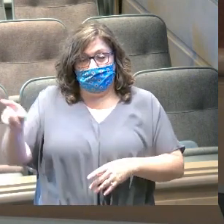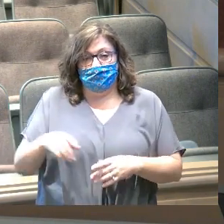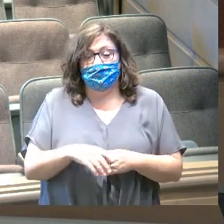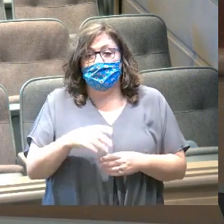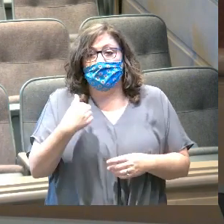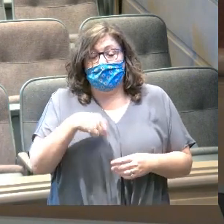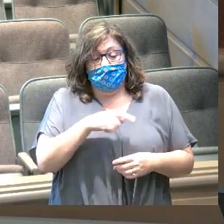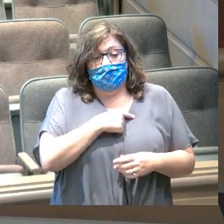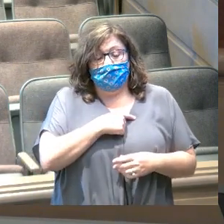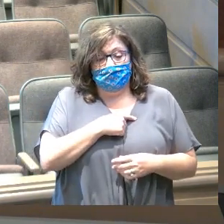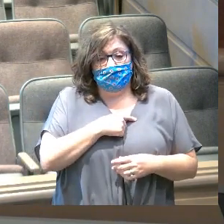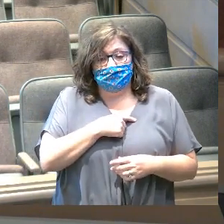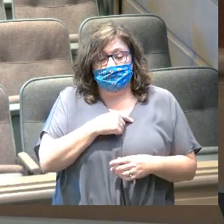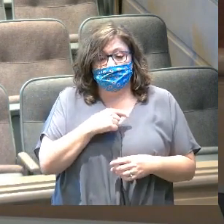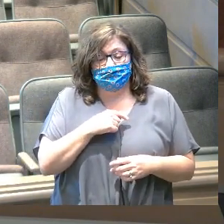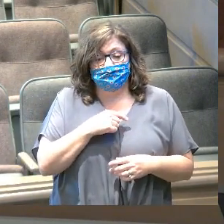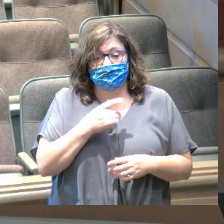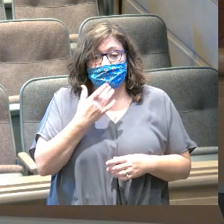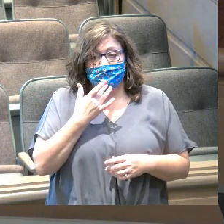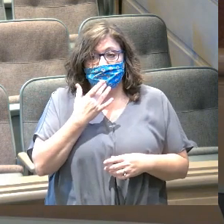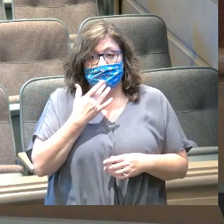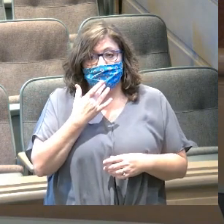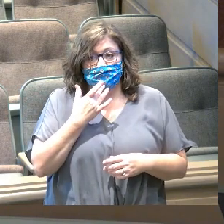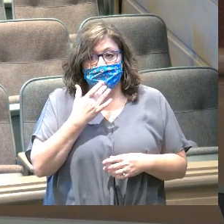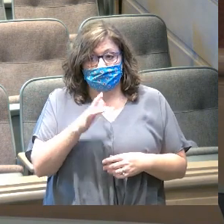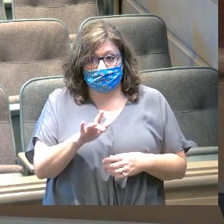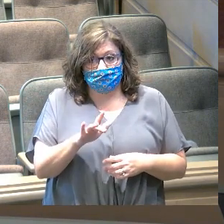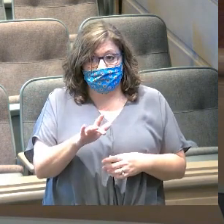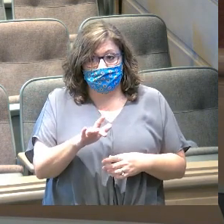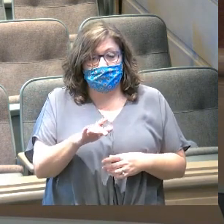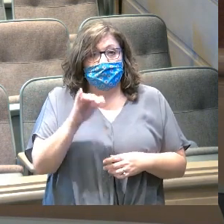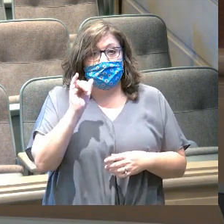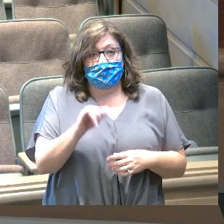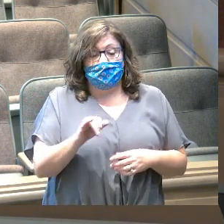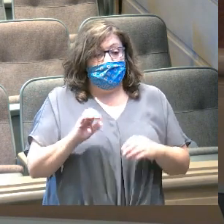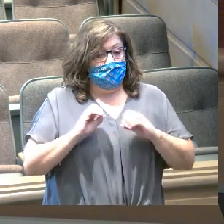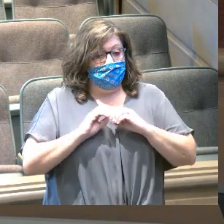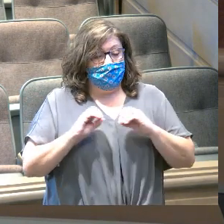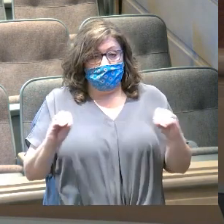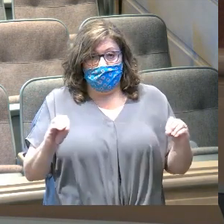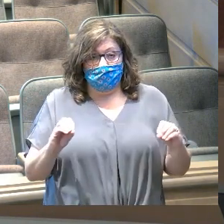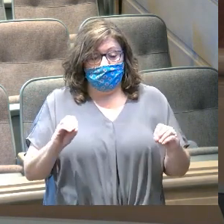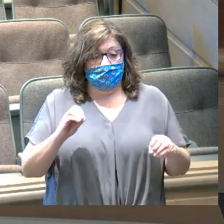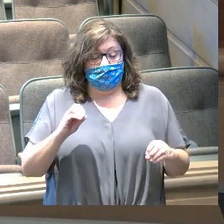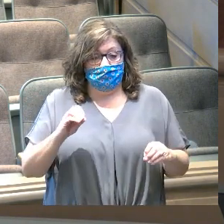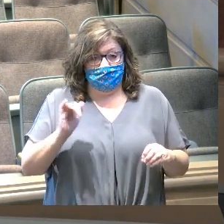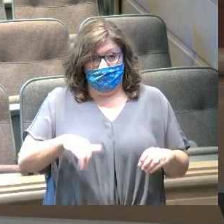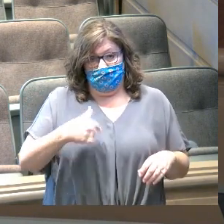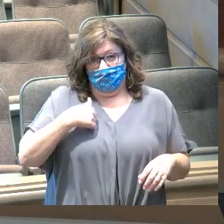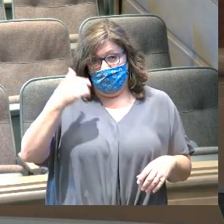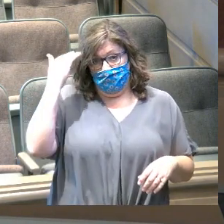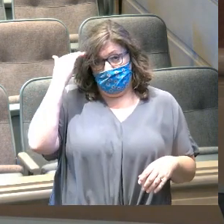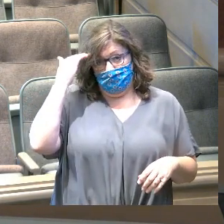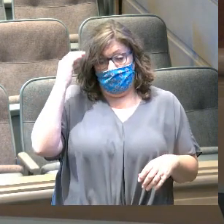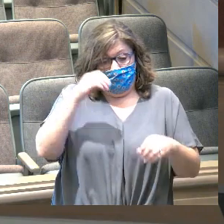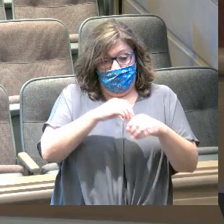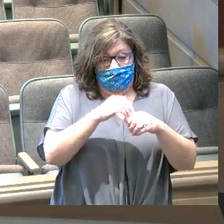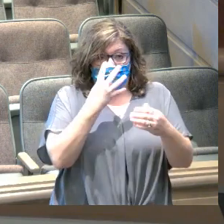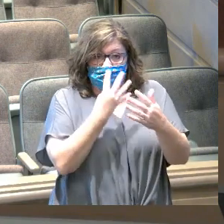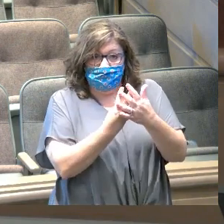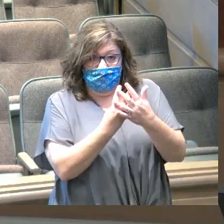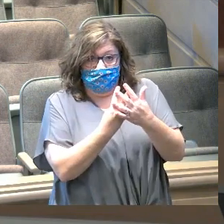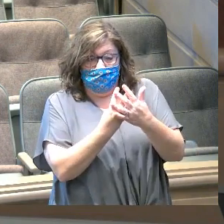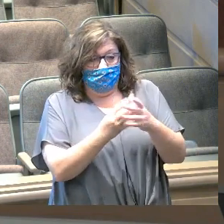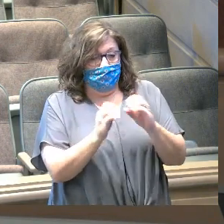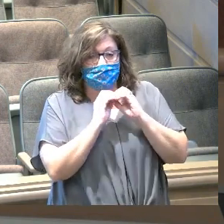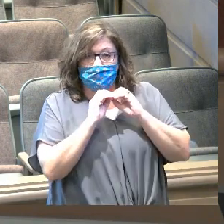and Dougherty County that no one, to my knowledge, has been infected in the Dougherty County Jail, and the Sheriff's